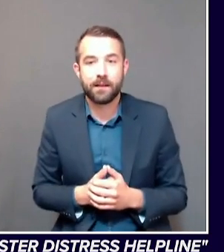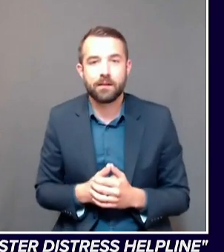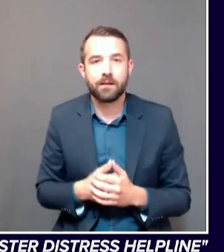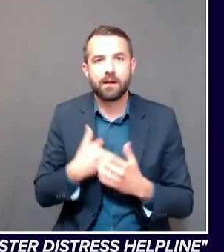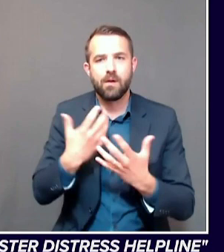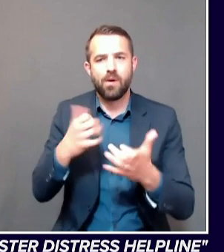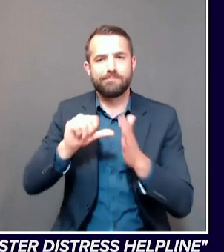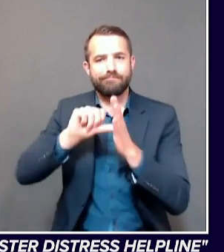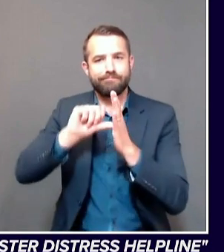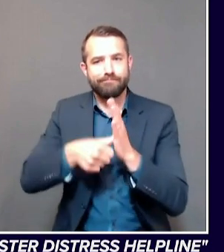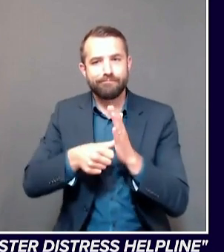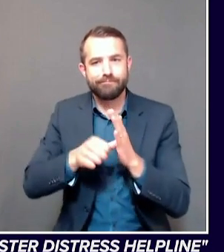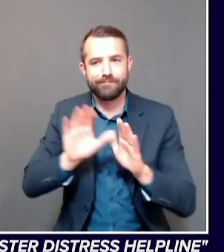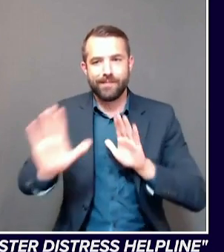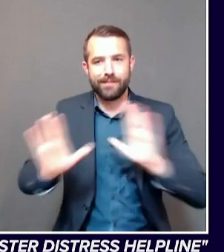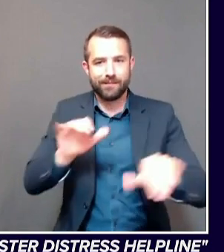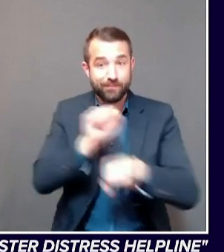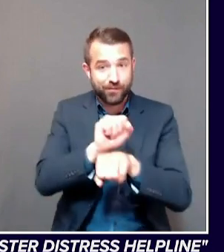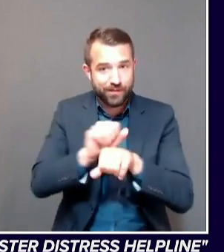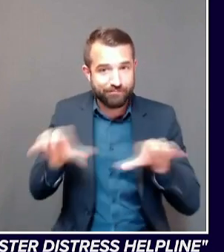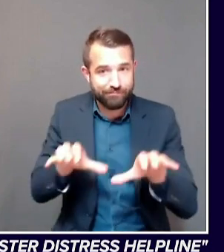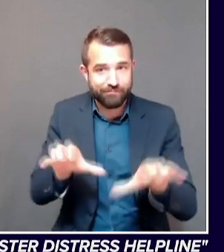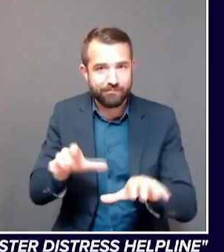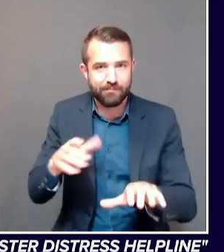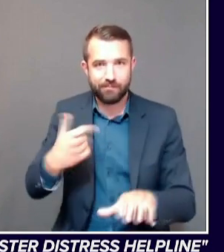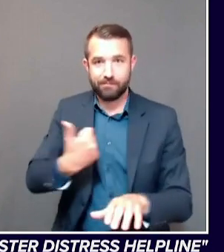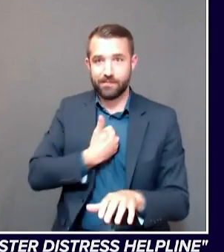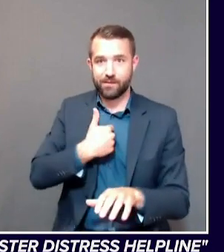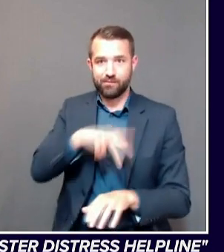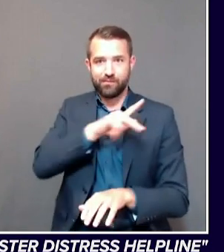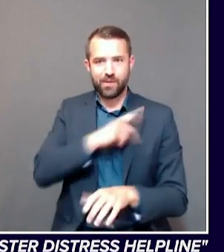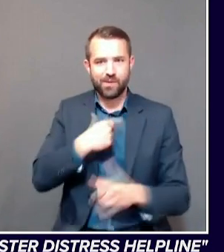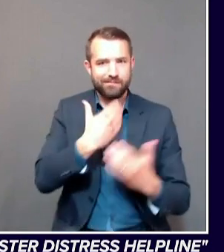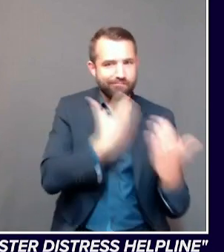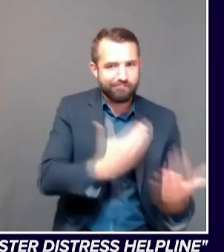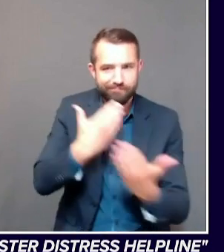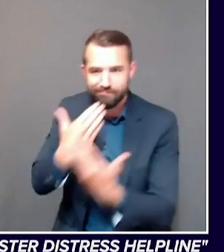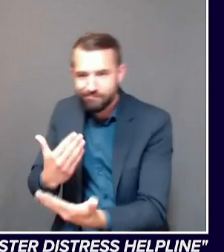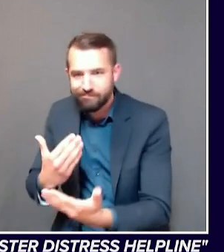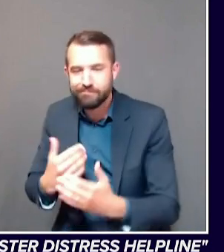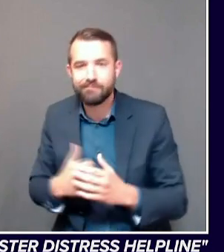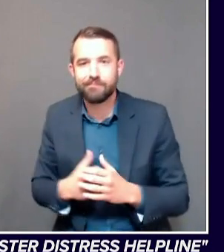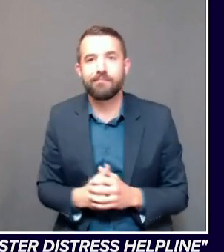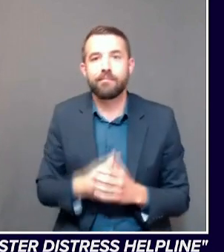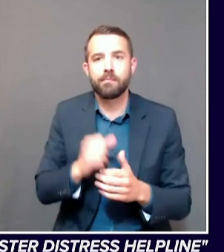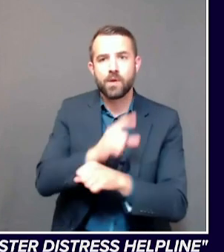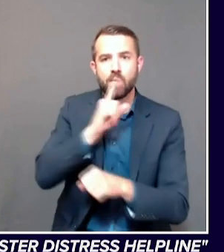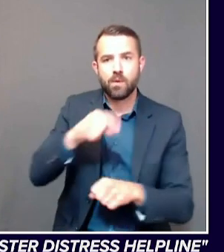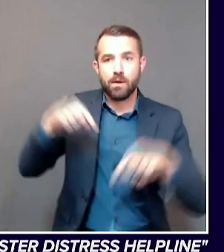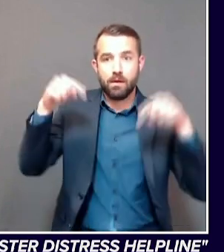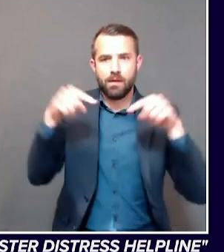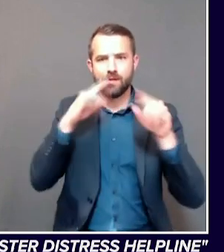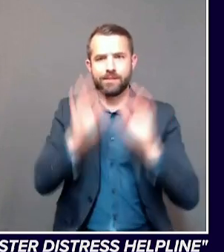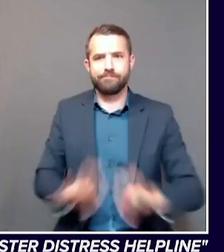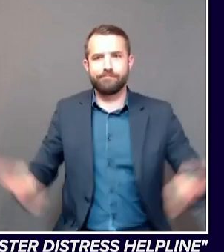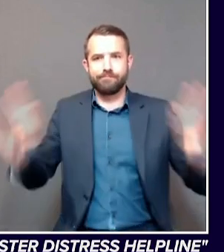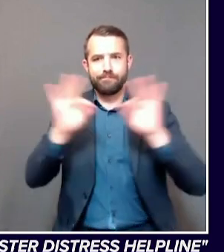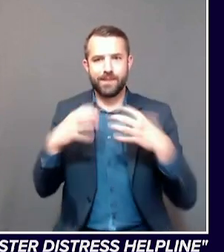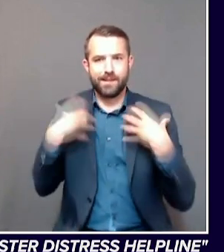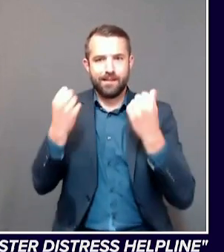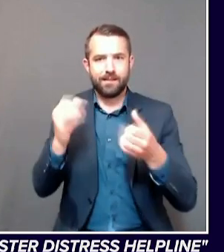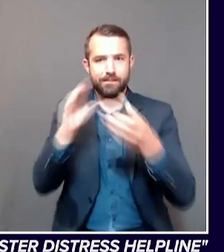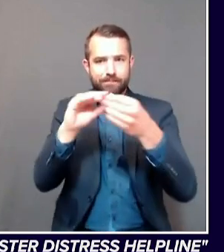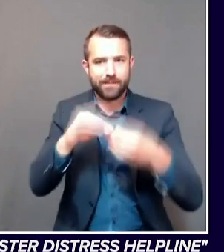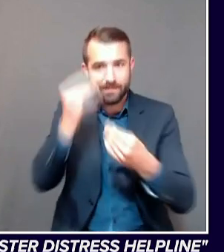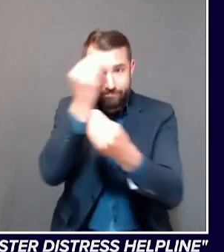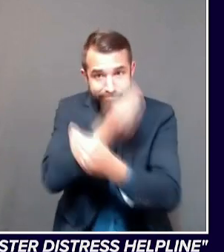the work that they've done and personally thank them for helping us get these vital public health messages to as many